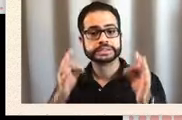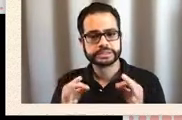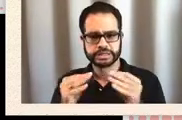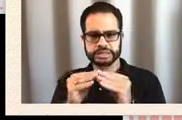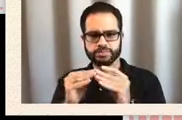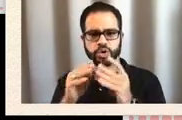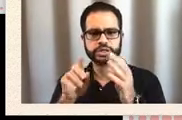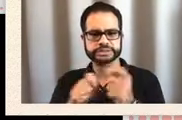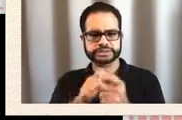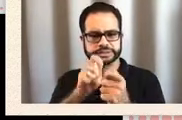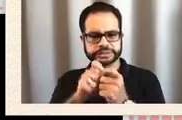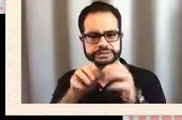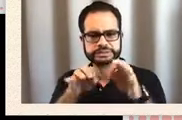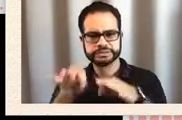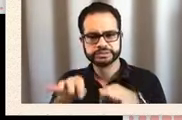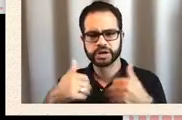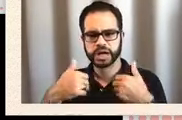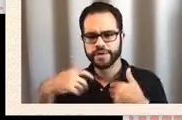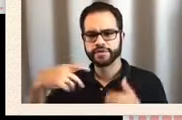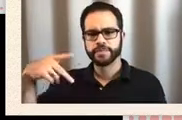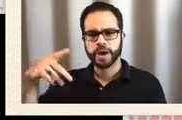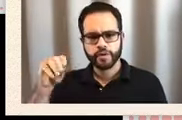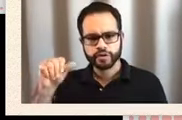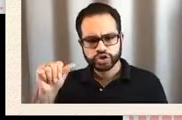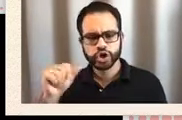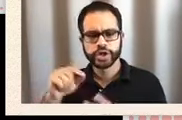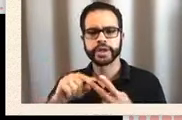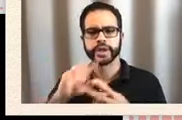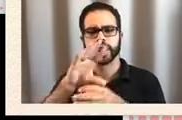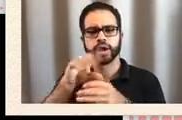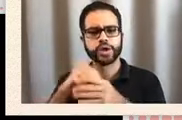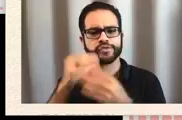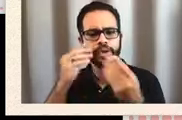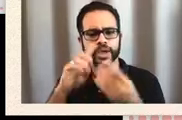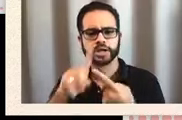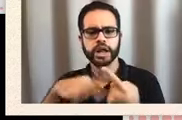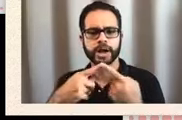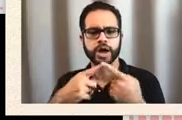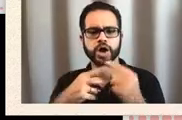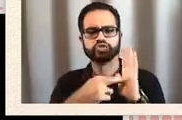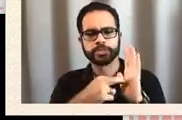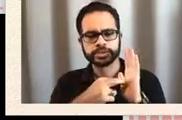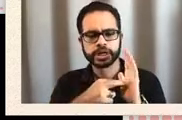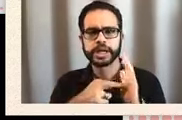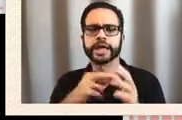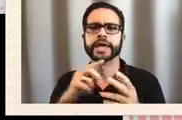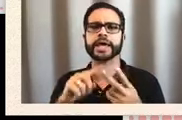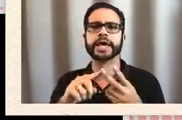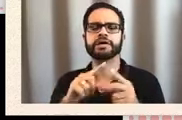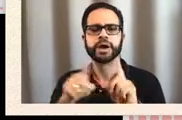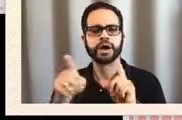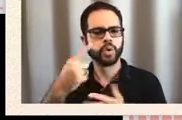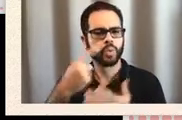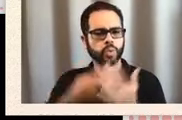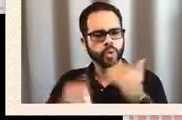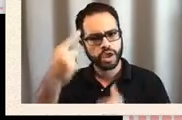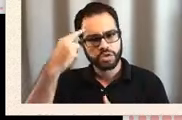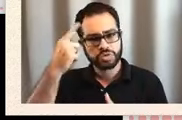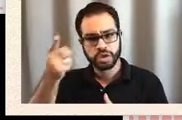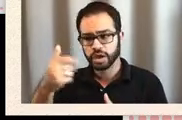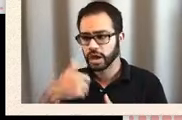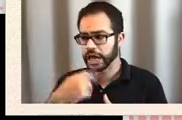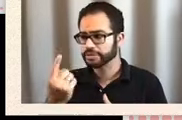a power of attorney. It includes information about the representative payee. But what do you think? Anything to say about supported decision-making